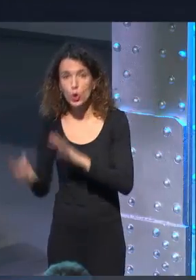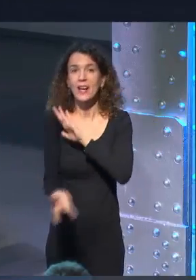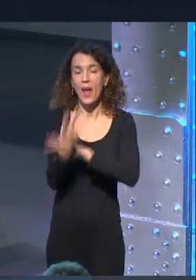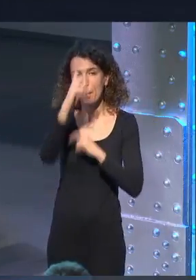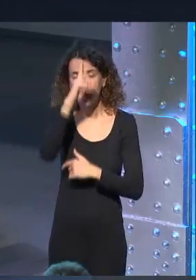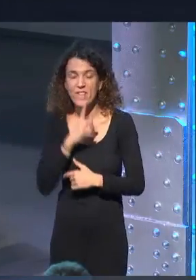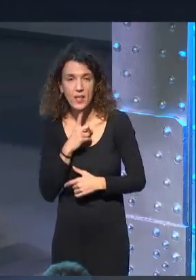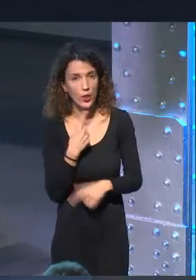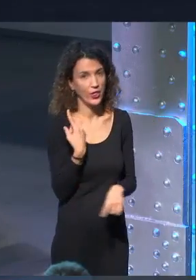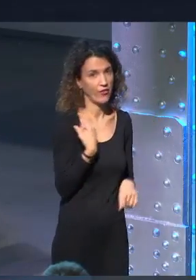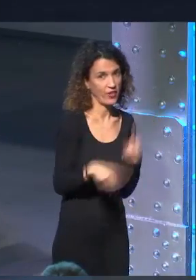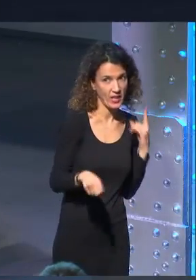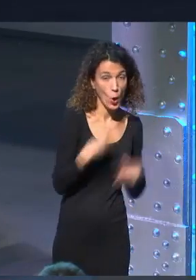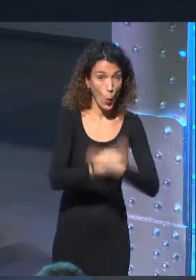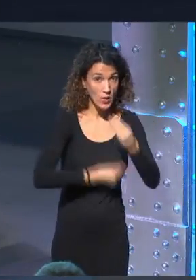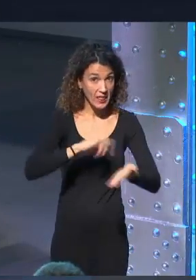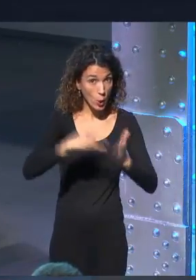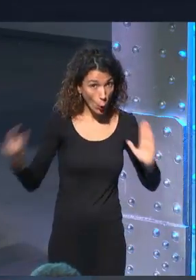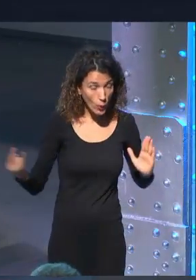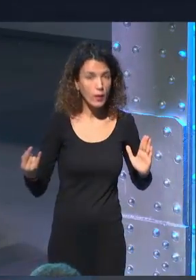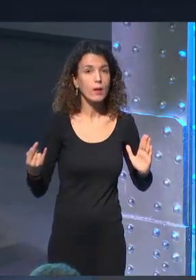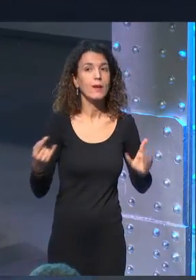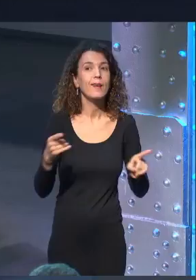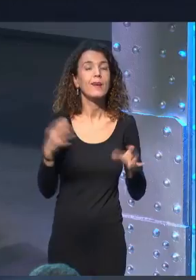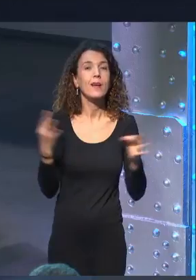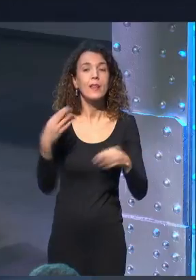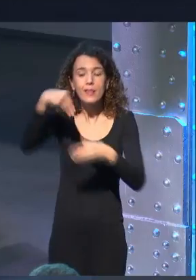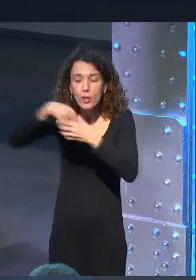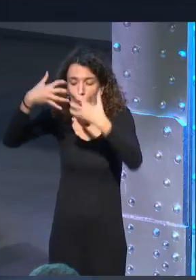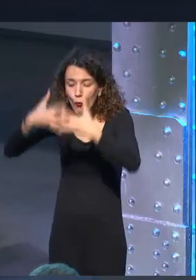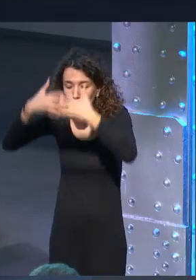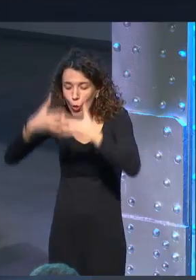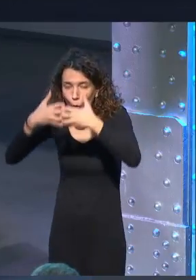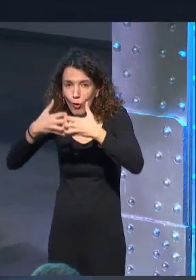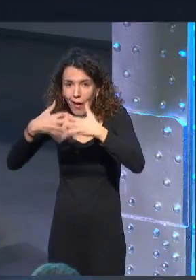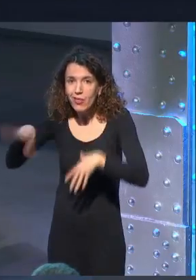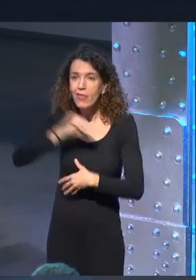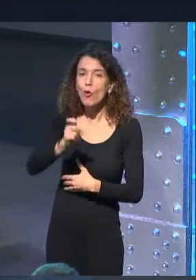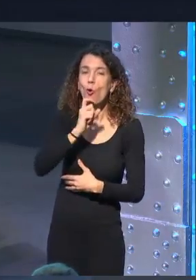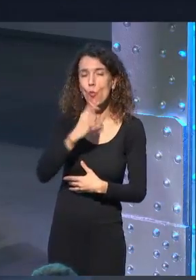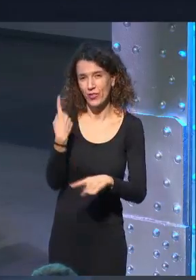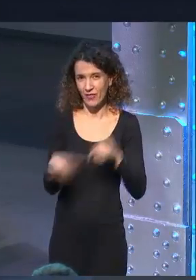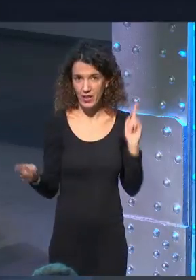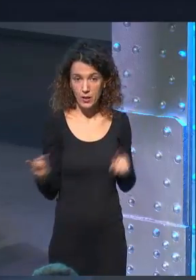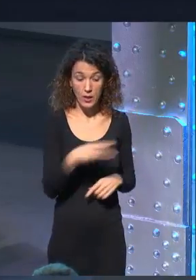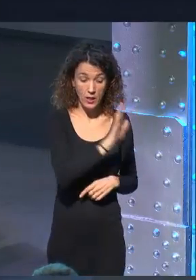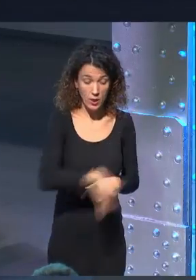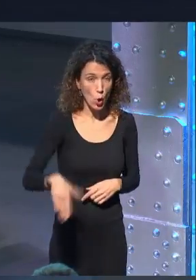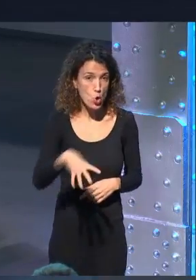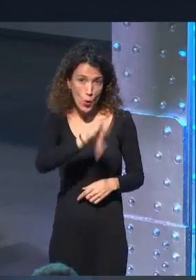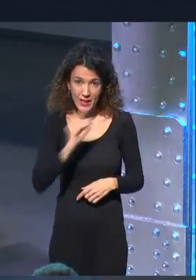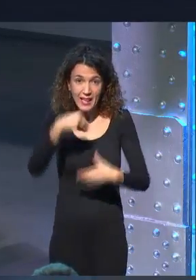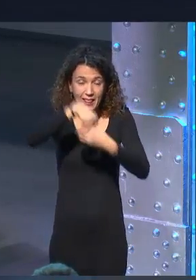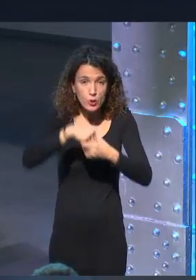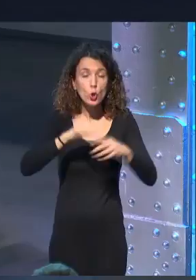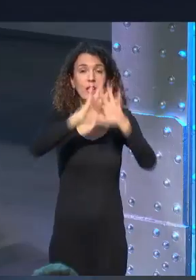download things, to share pictures, to create profiles. It's not the same to use a technology that to understand how technology works.